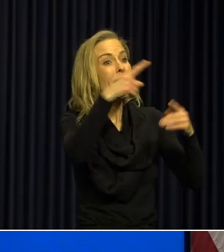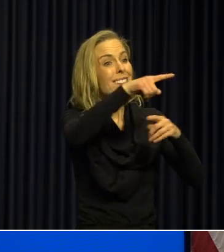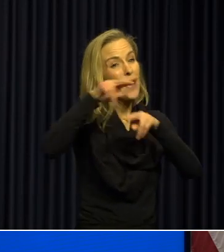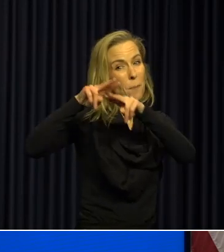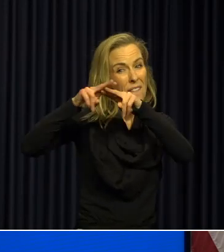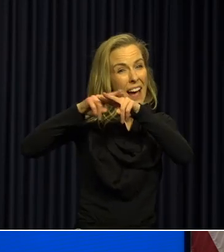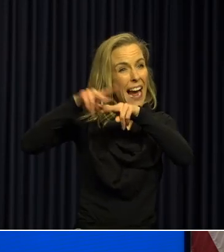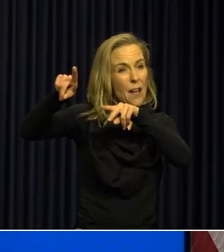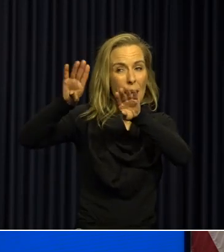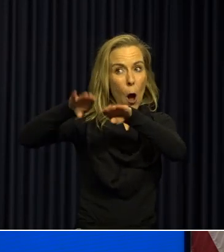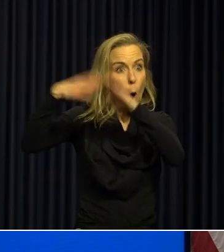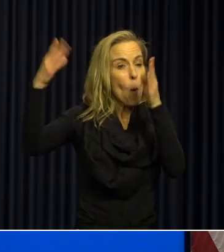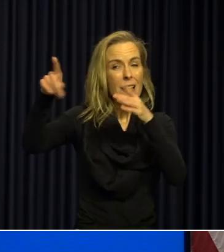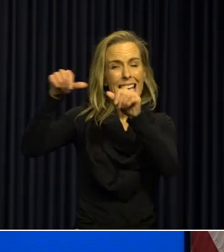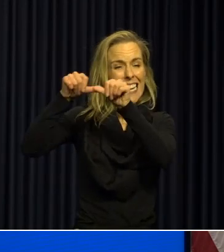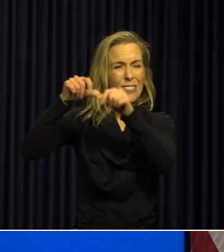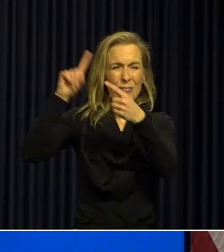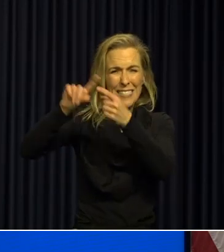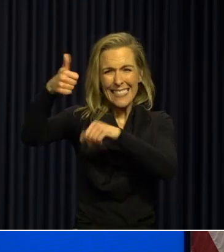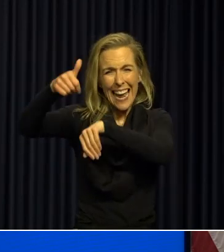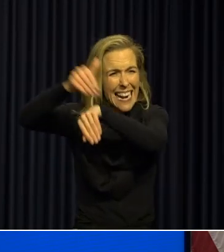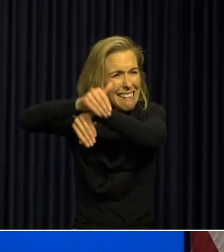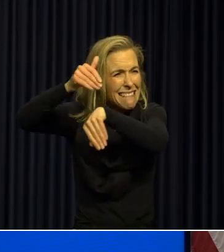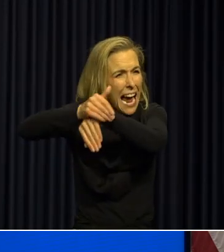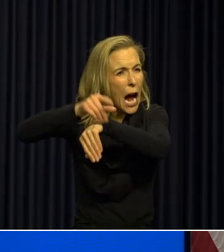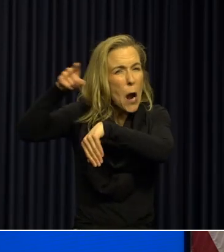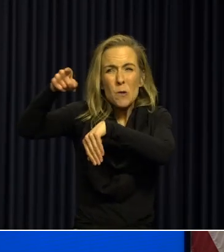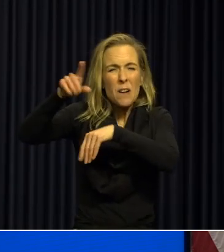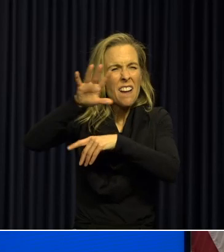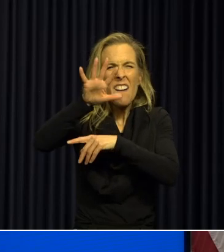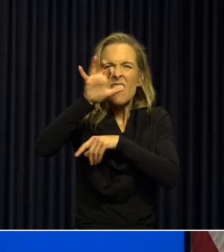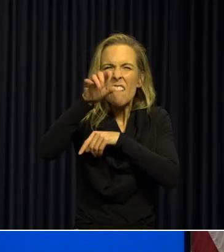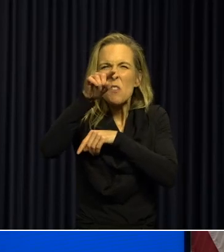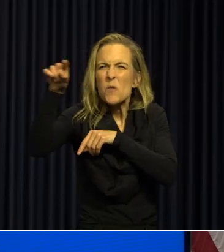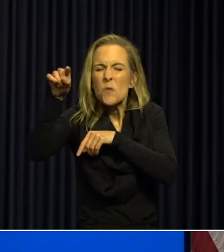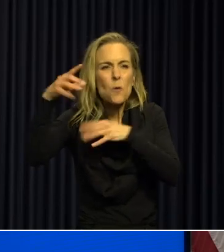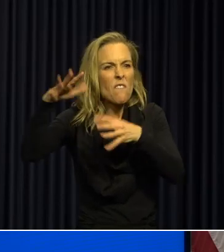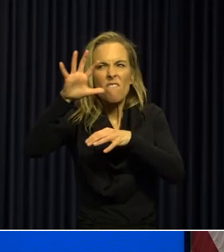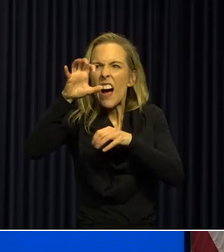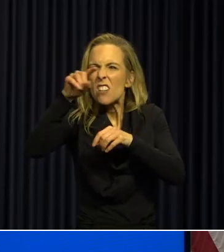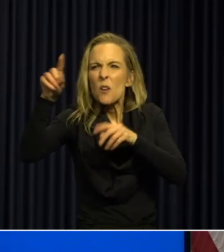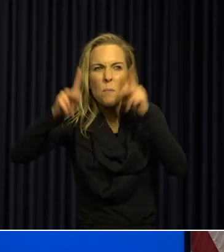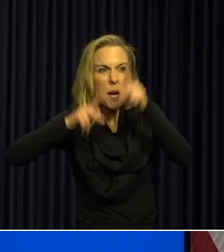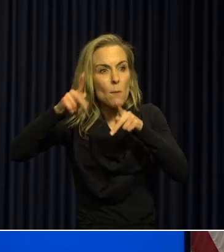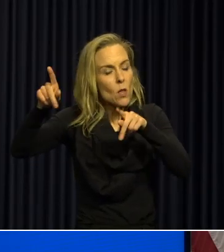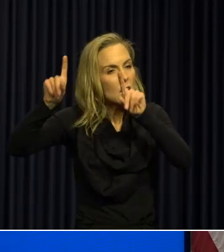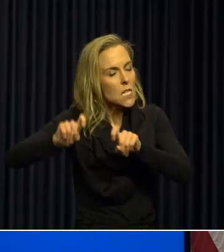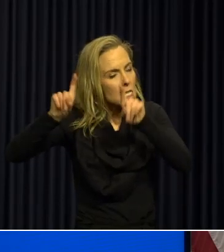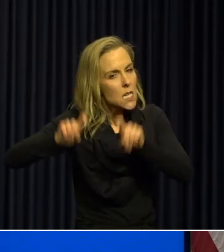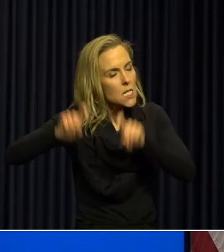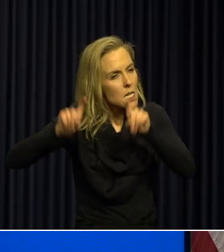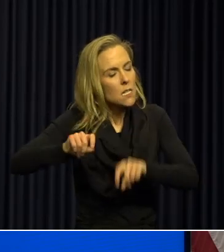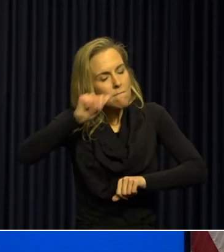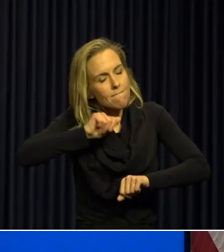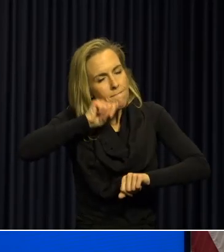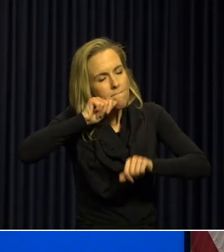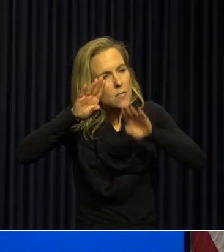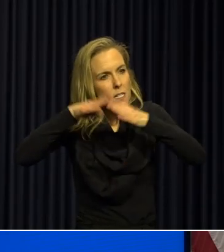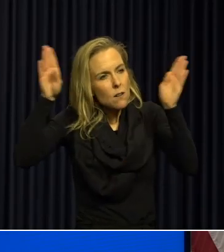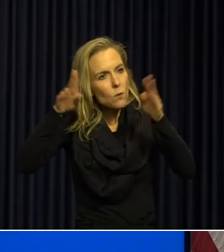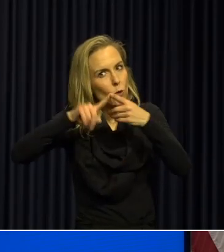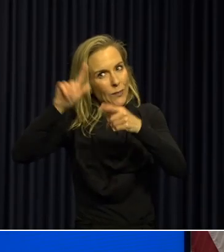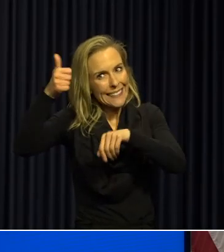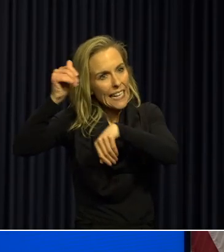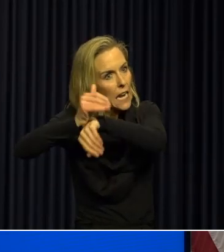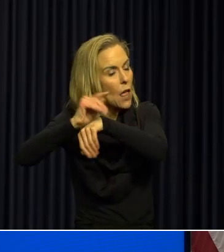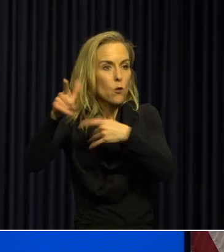10 p.m. last week served 530-something people. These are heroes on the front lines. With